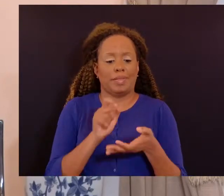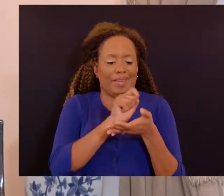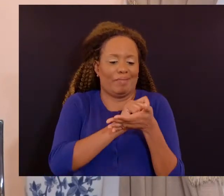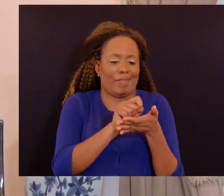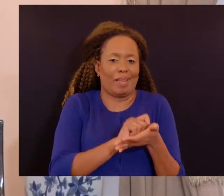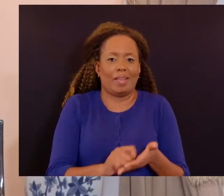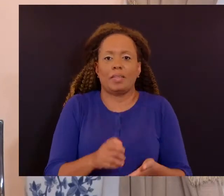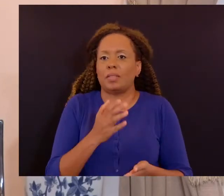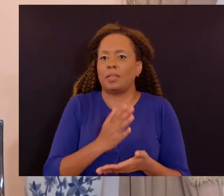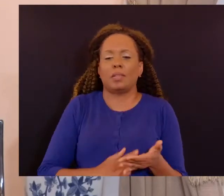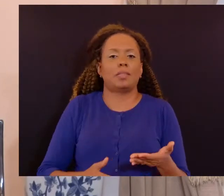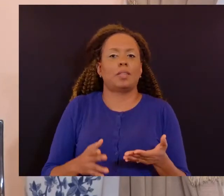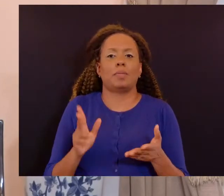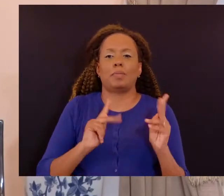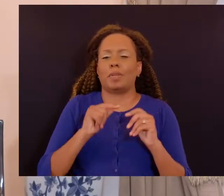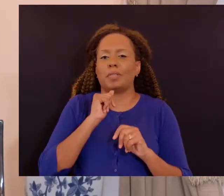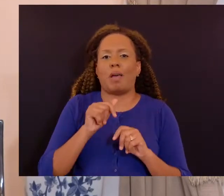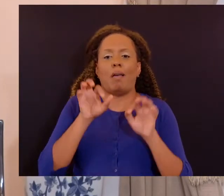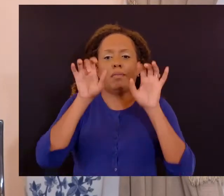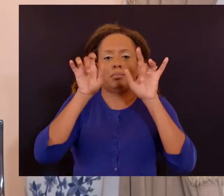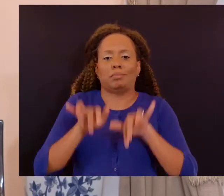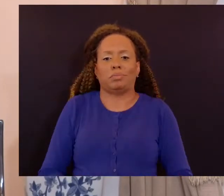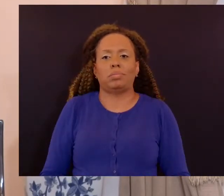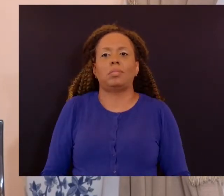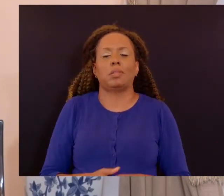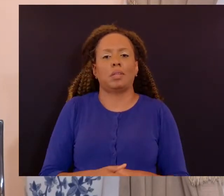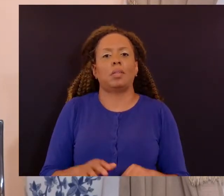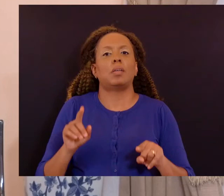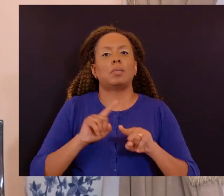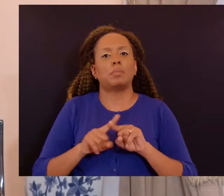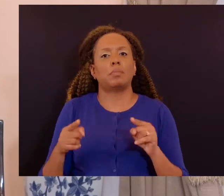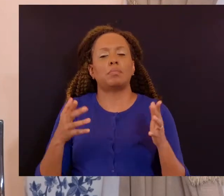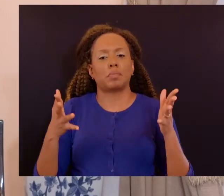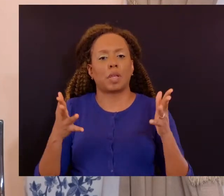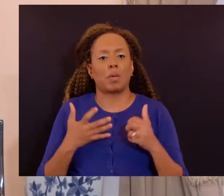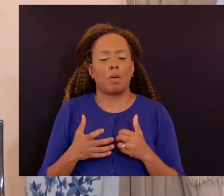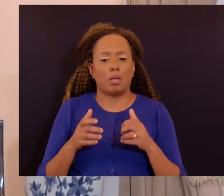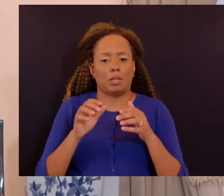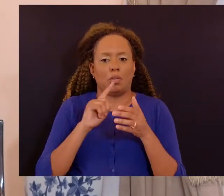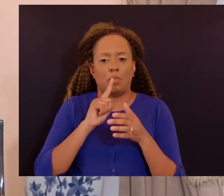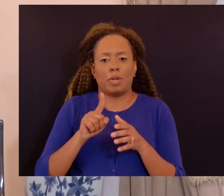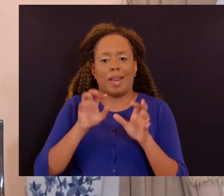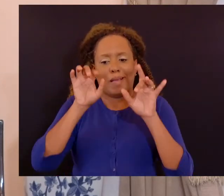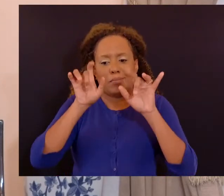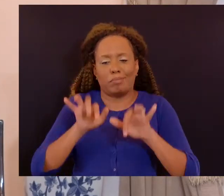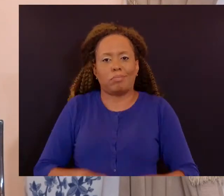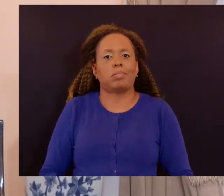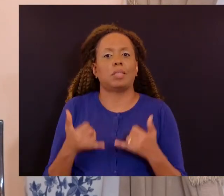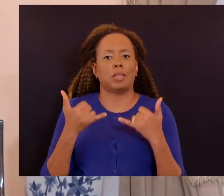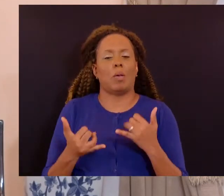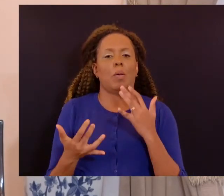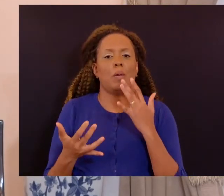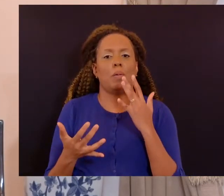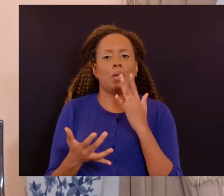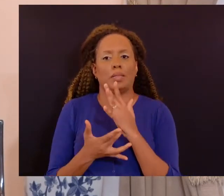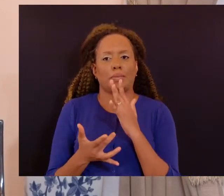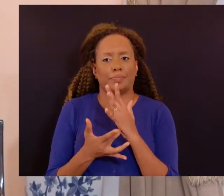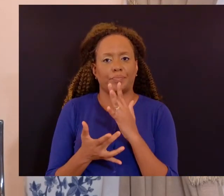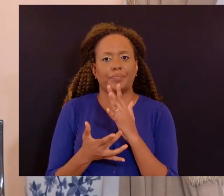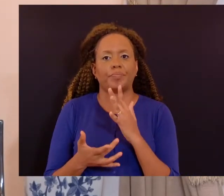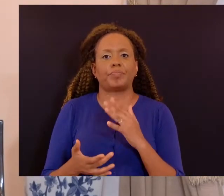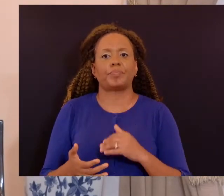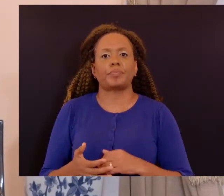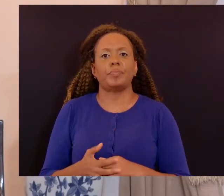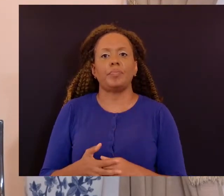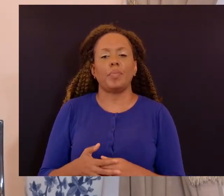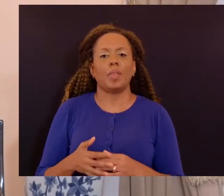what we've learned in the pandemic, we're obviously going to move towards being able to complete those forms electronically as well. That will considerably cut